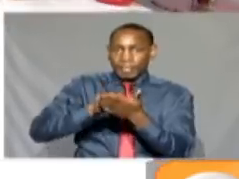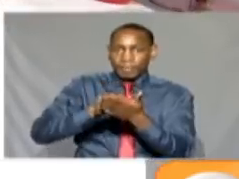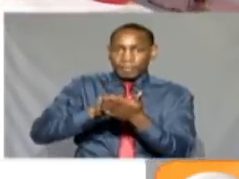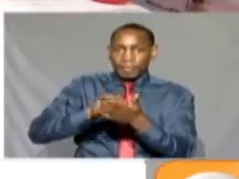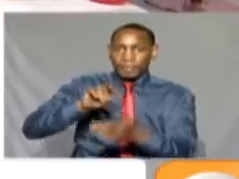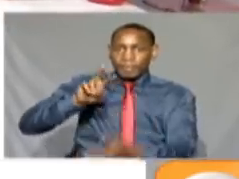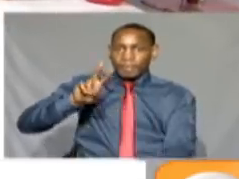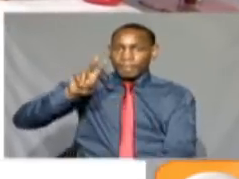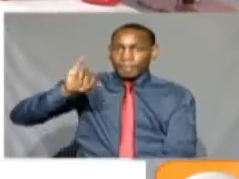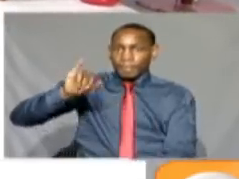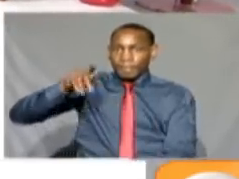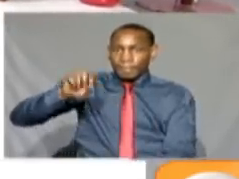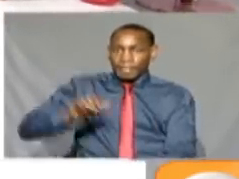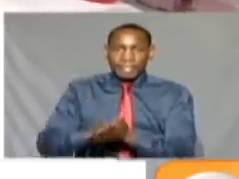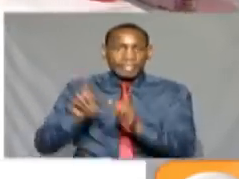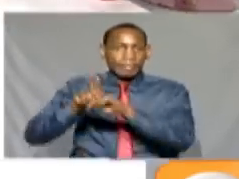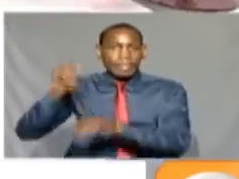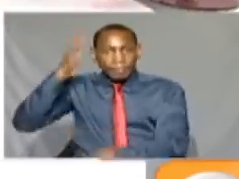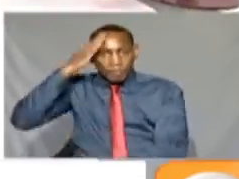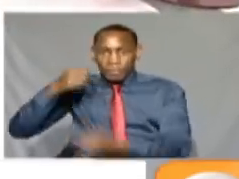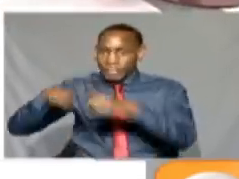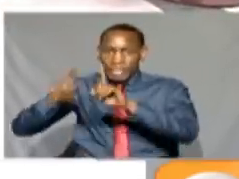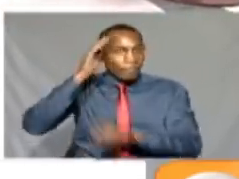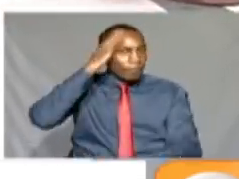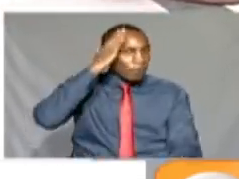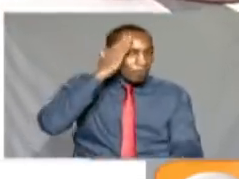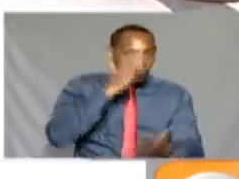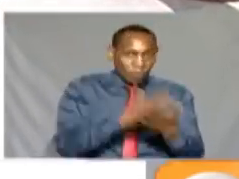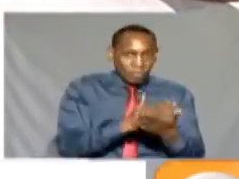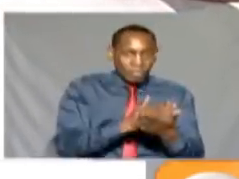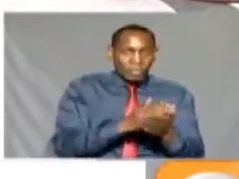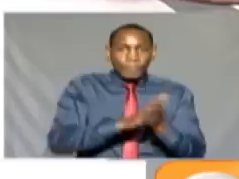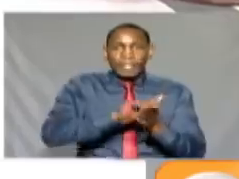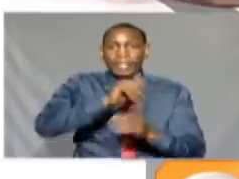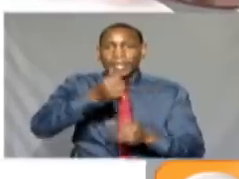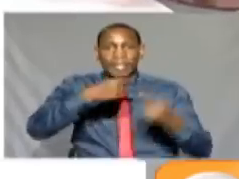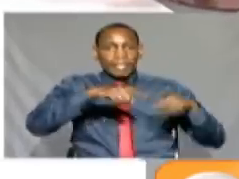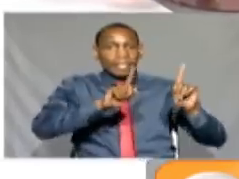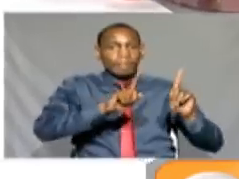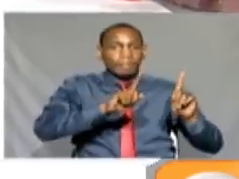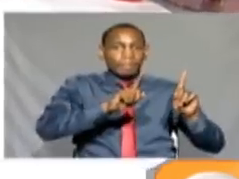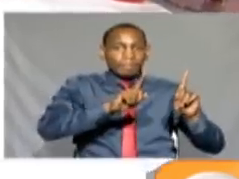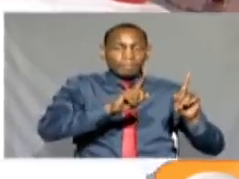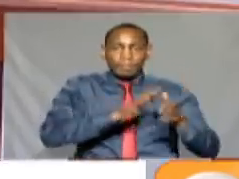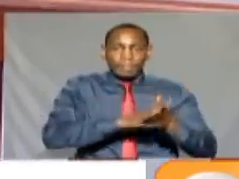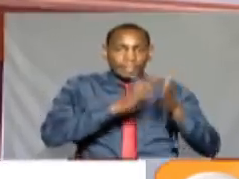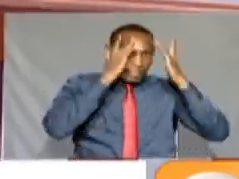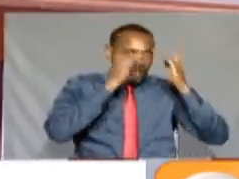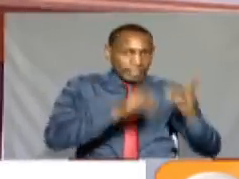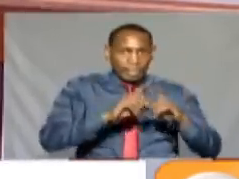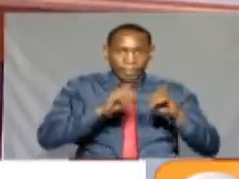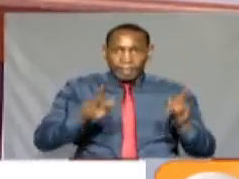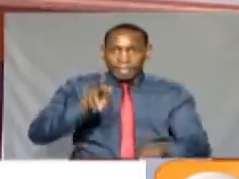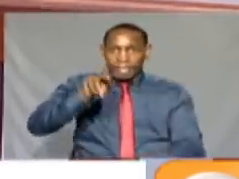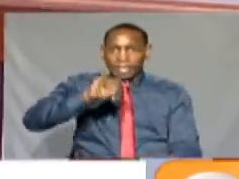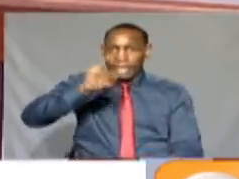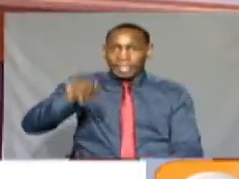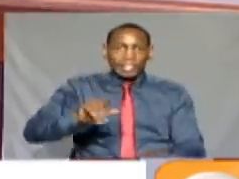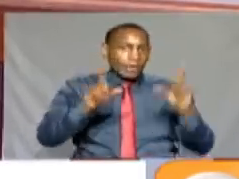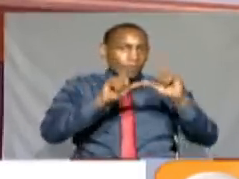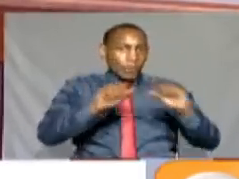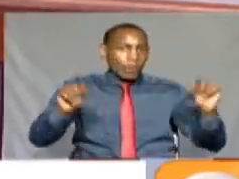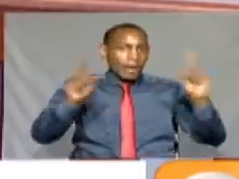you know. And you know, obviously you know. Now you're Guinea Jazir. But how KJ delivered it?